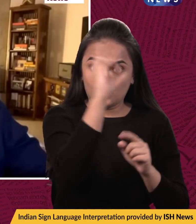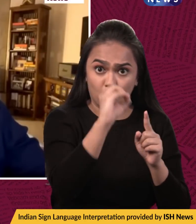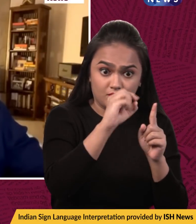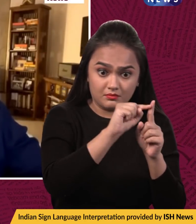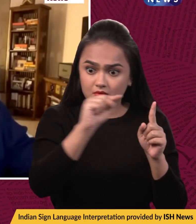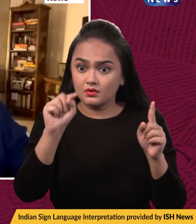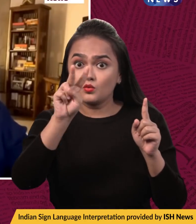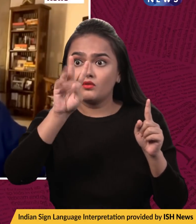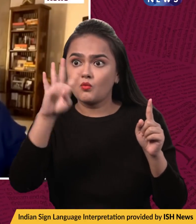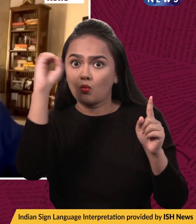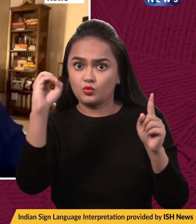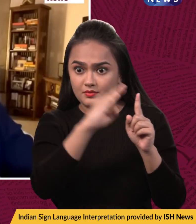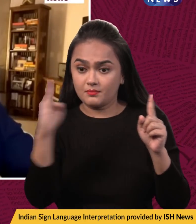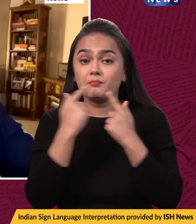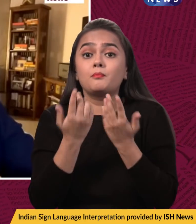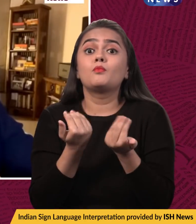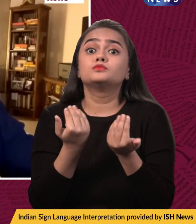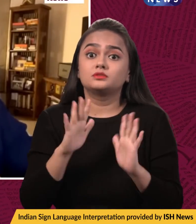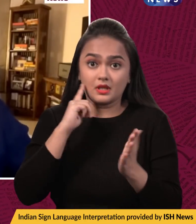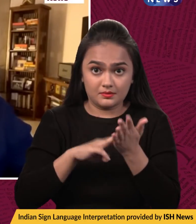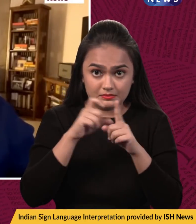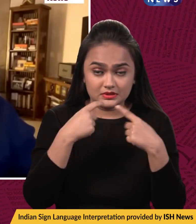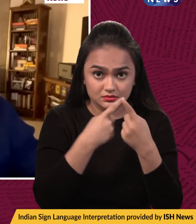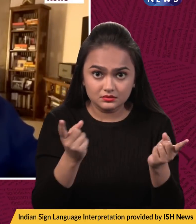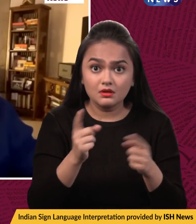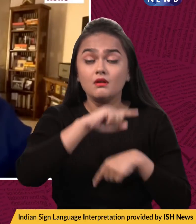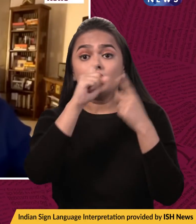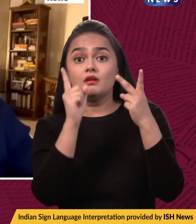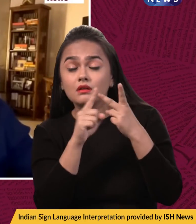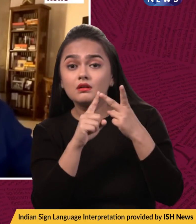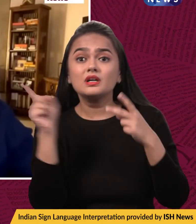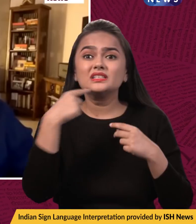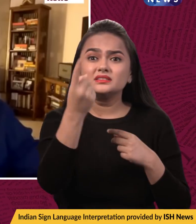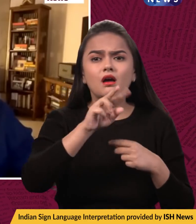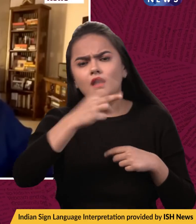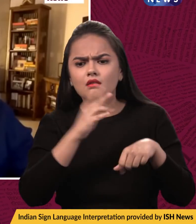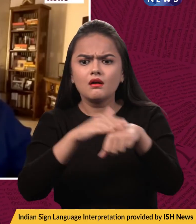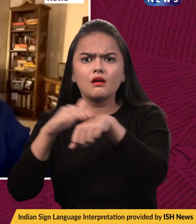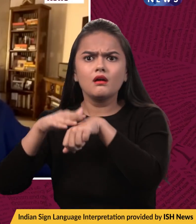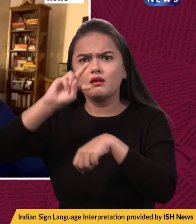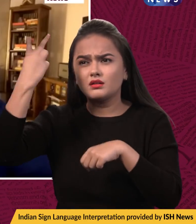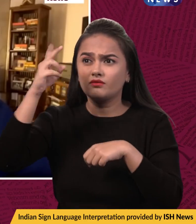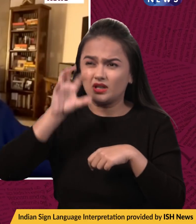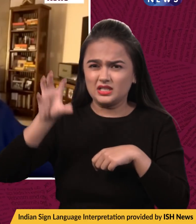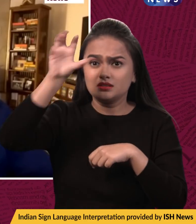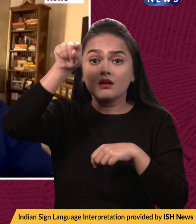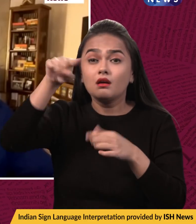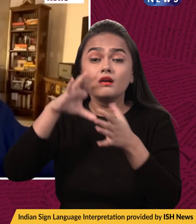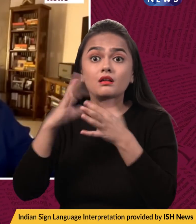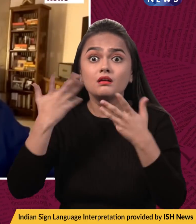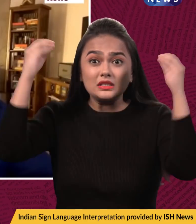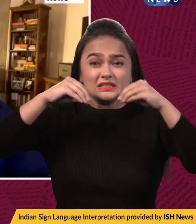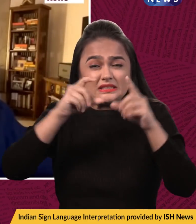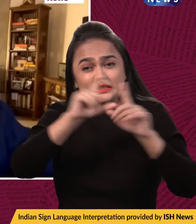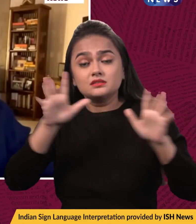October and the 24th of October. Another alert has been issued for a different state. A heavy rain alert has been issued